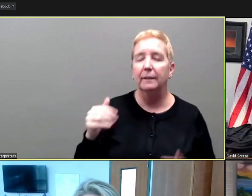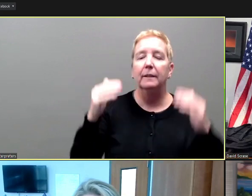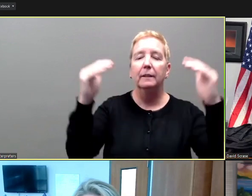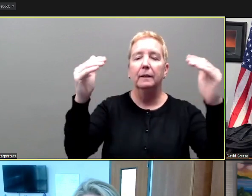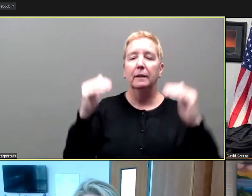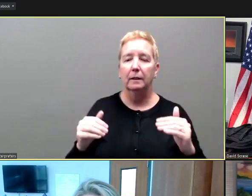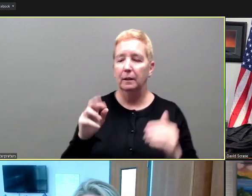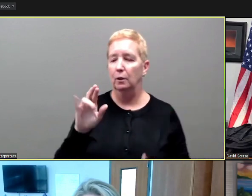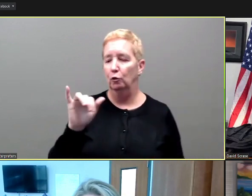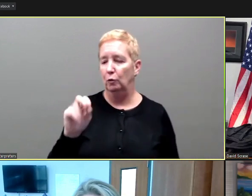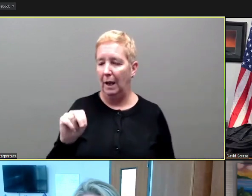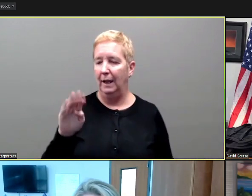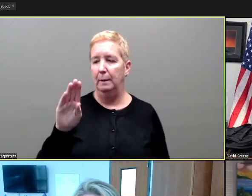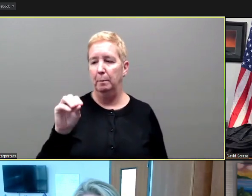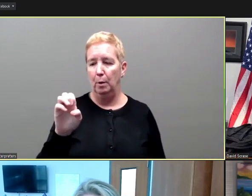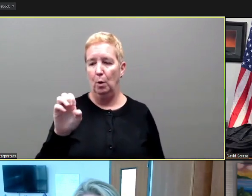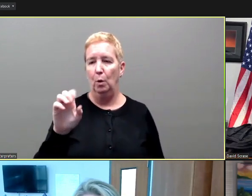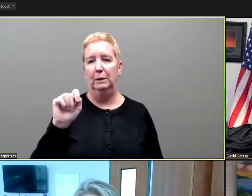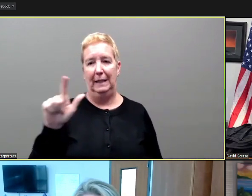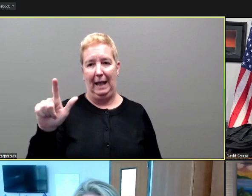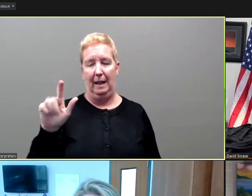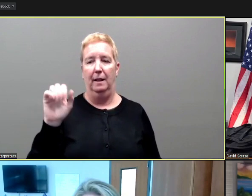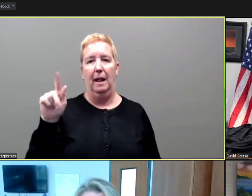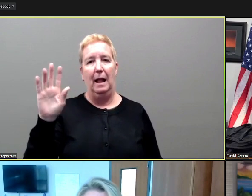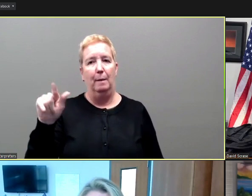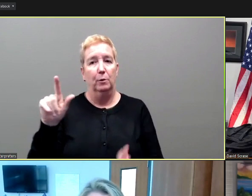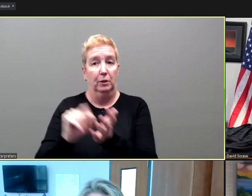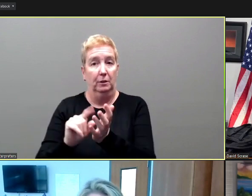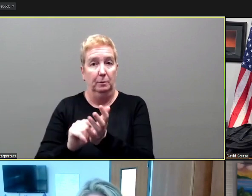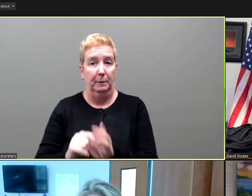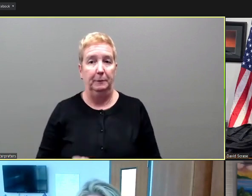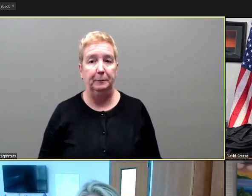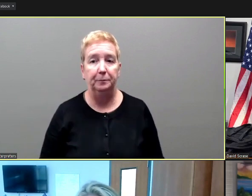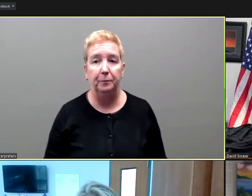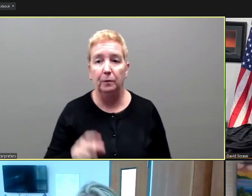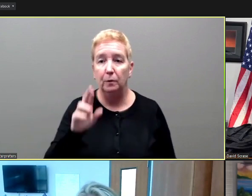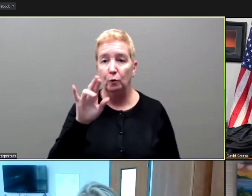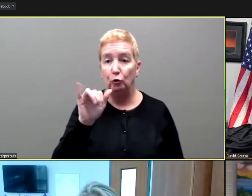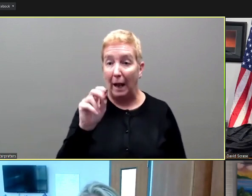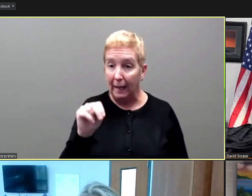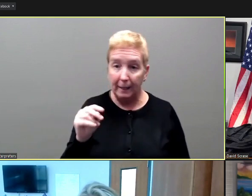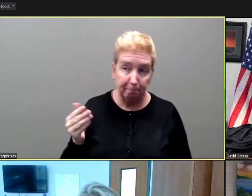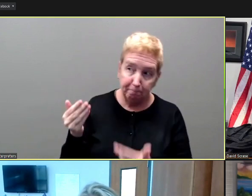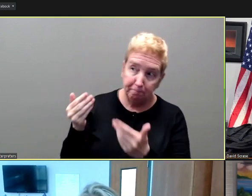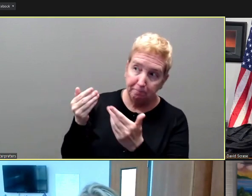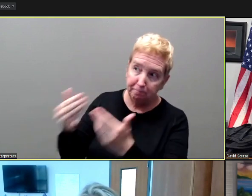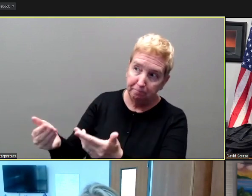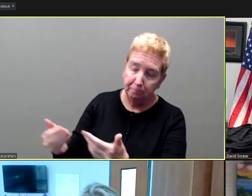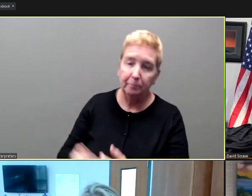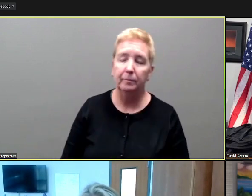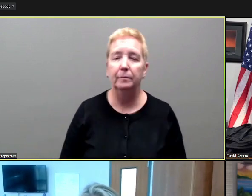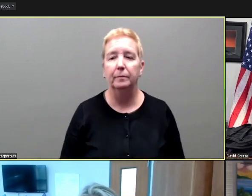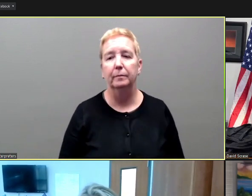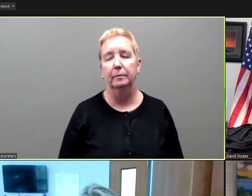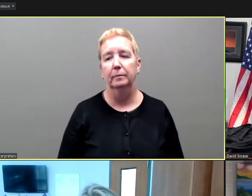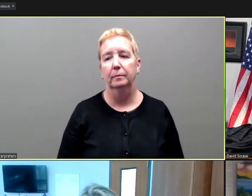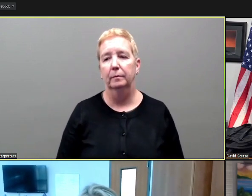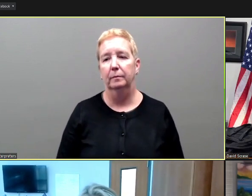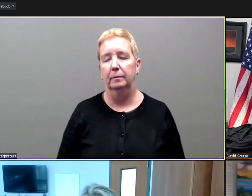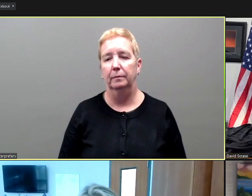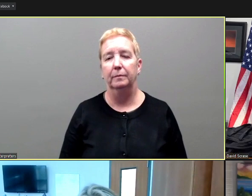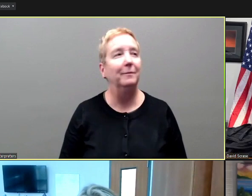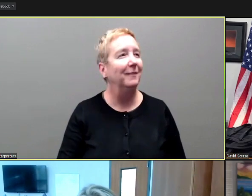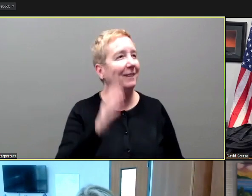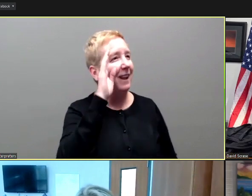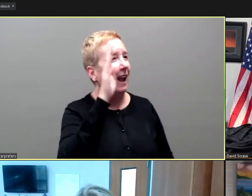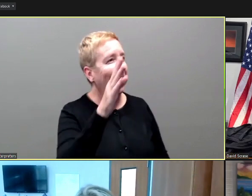go to Ryan Botel with the Albuquerque Journal. Ryan, you're unmuted and should be able to ask your question. Hi,